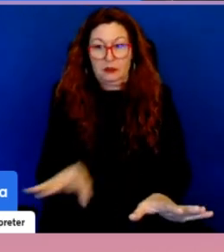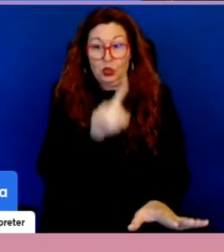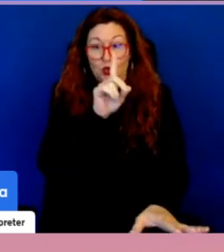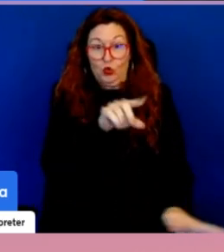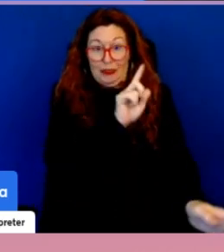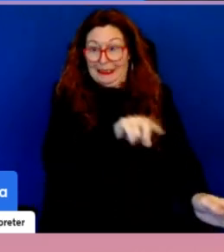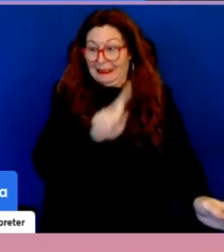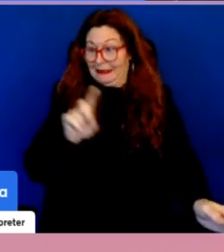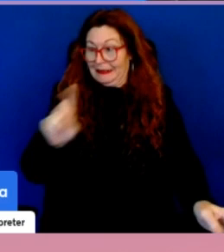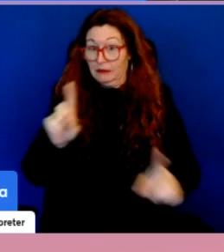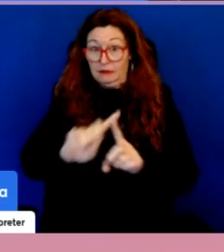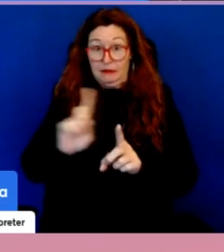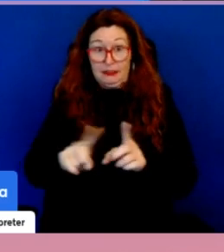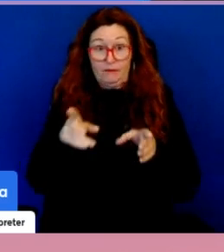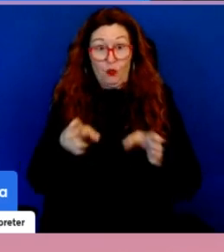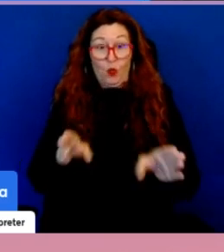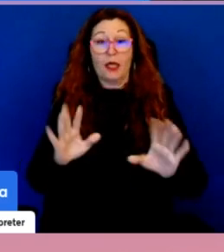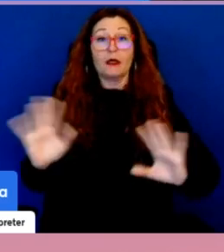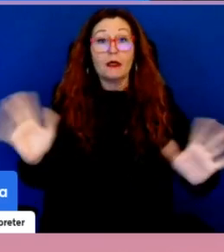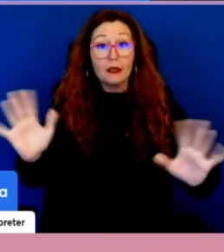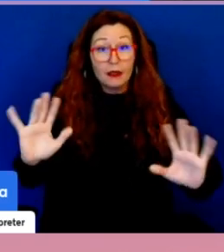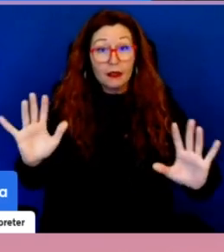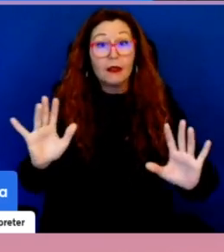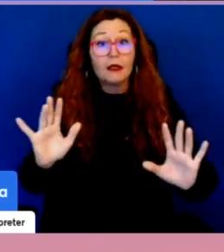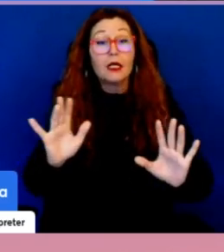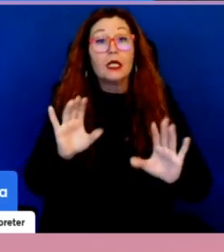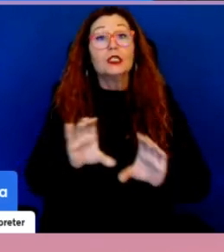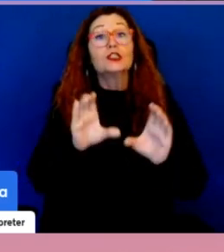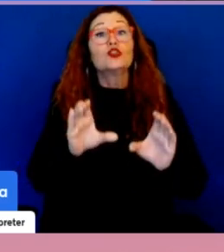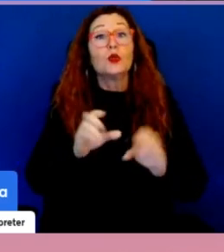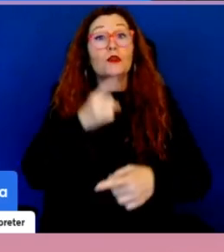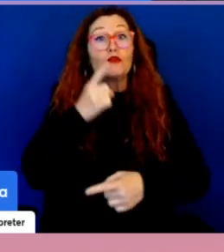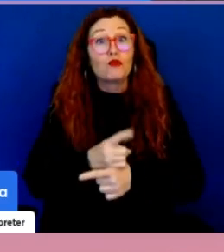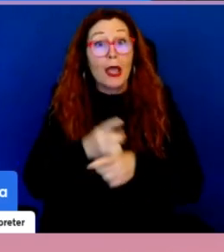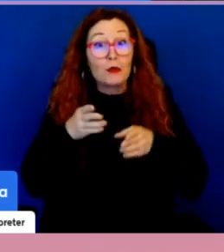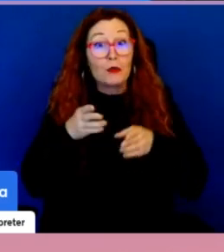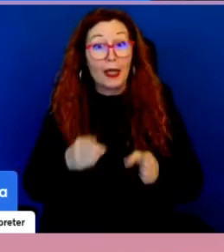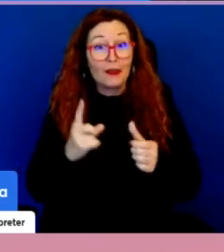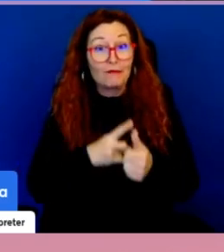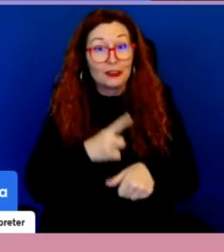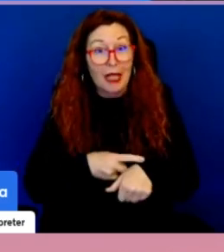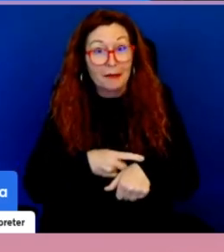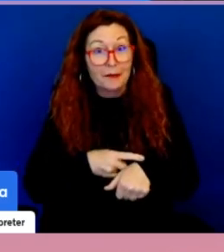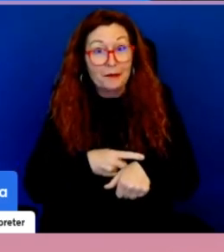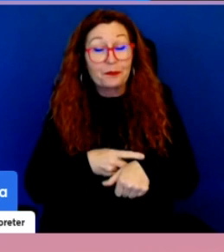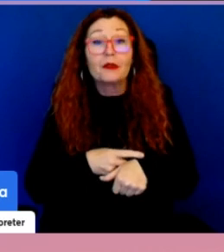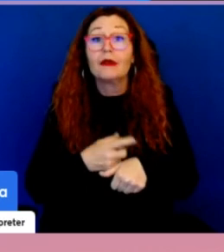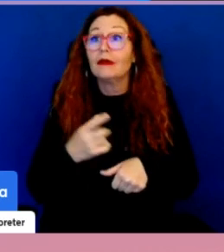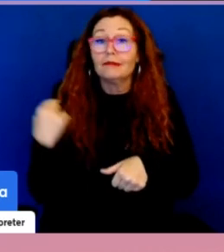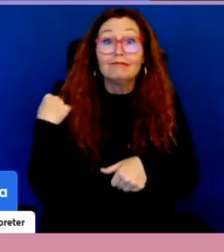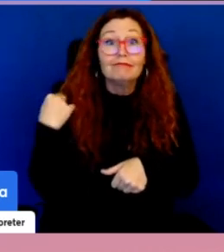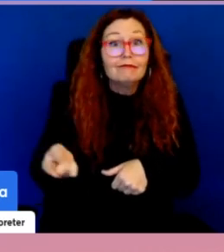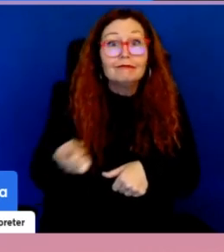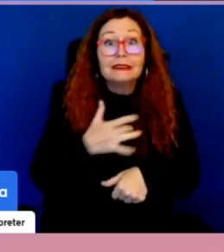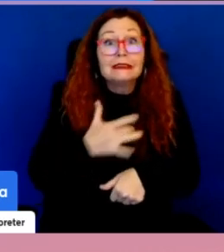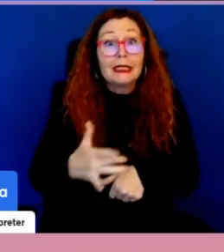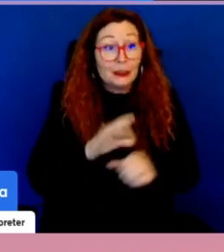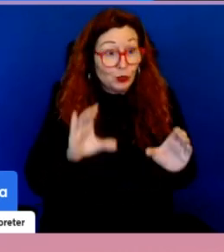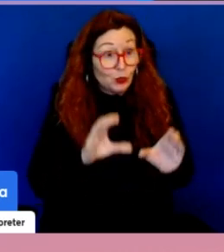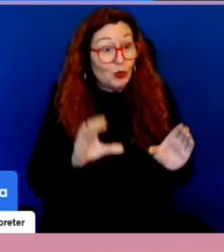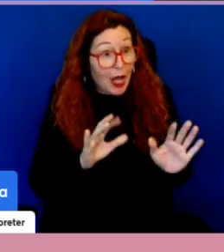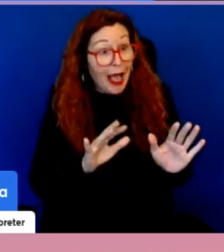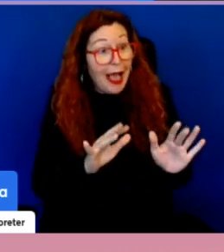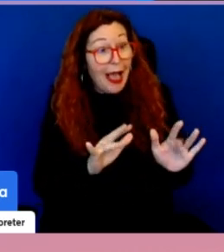what we have always done with security being an afterthought. And so when I look at this, I think about my time early in my career when I was working